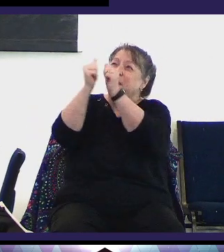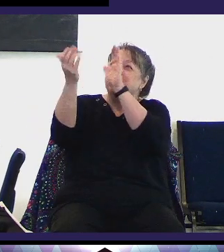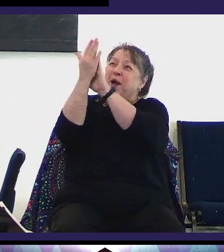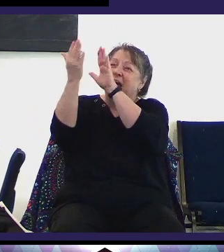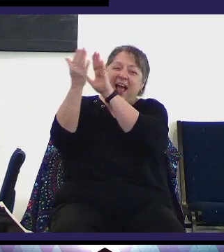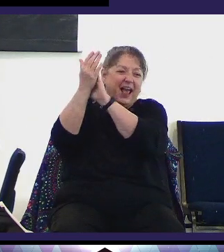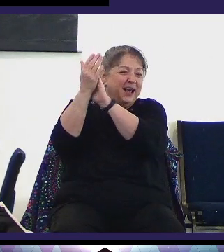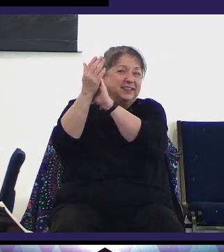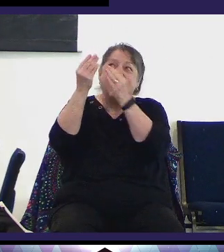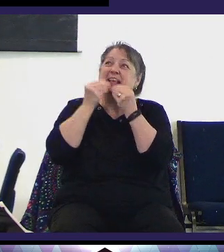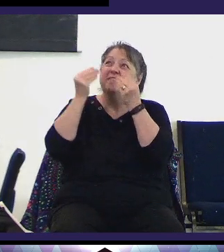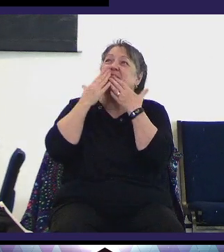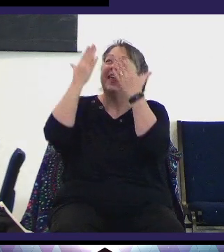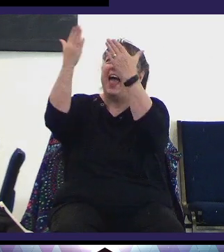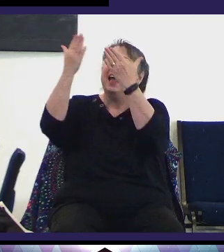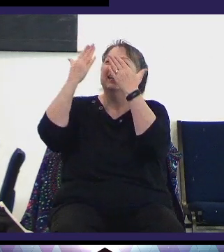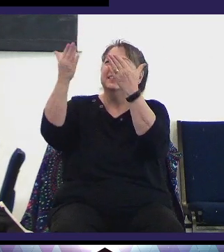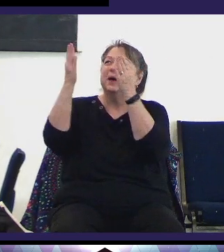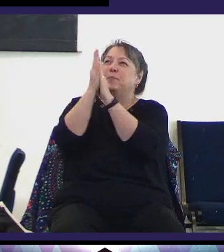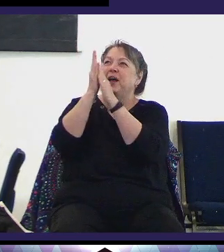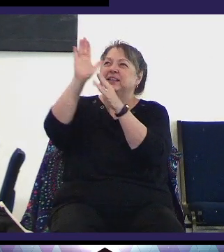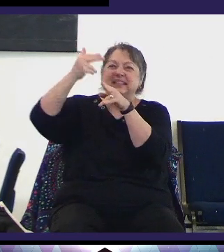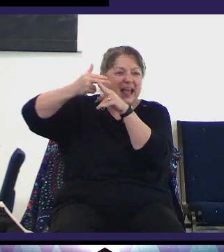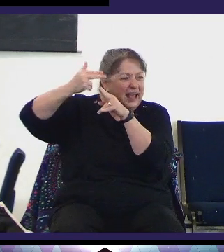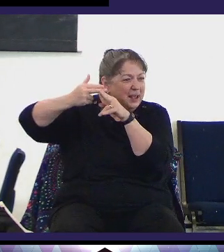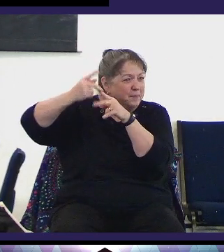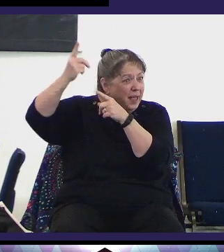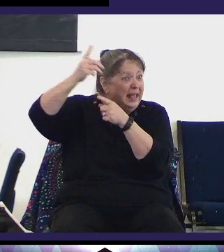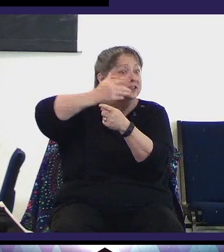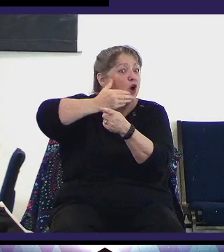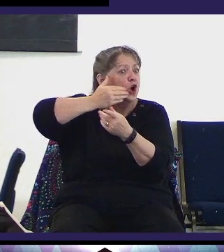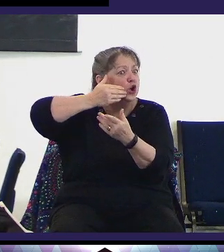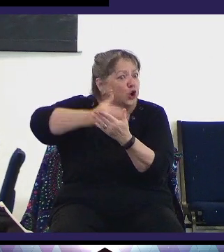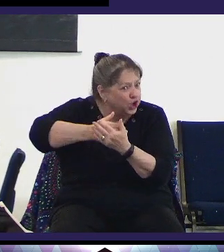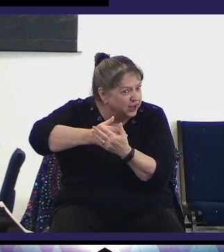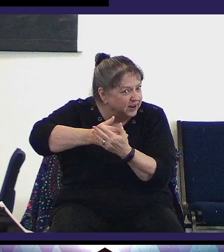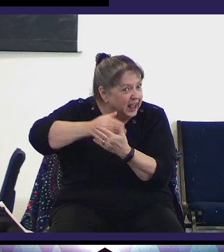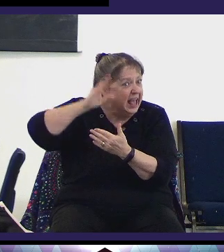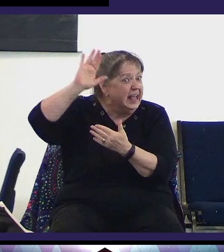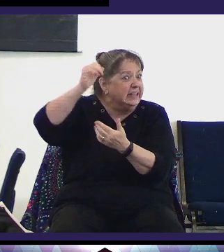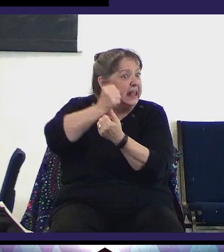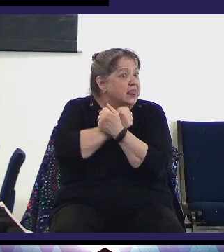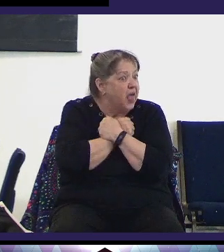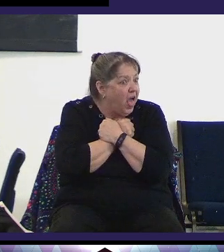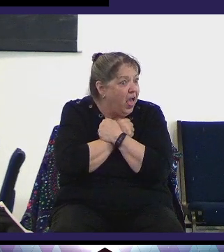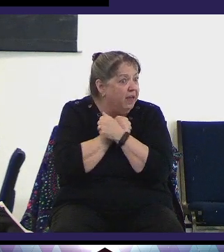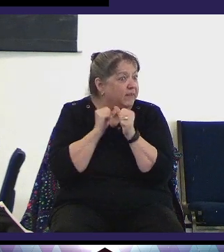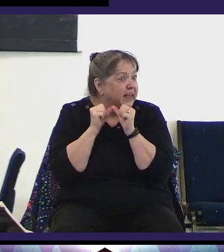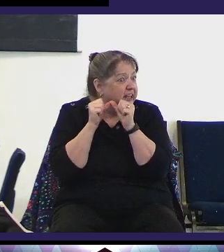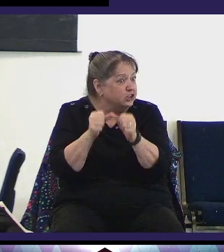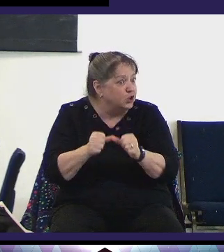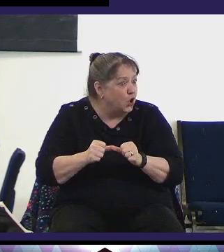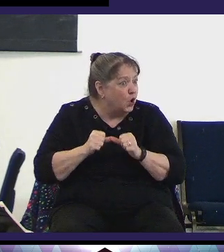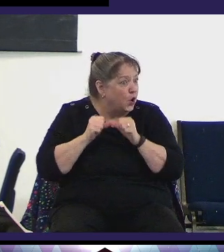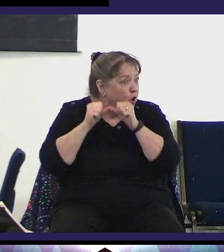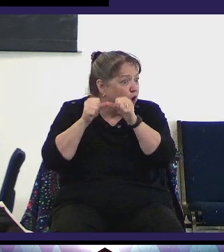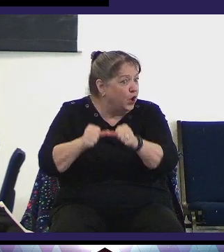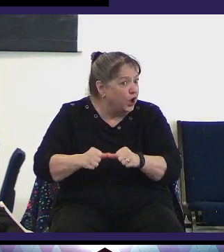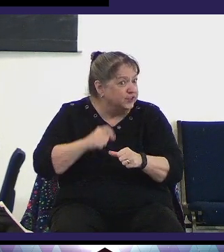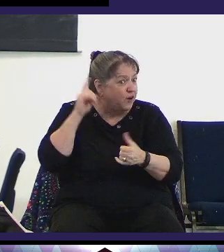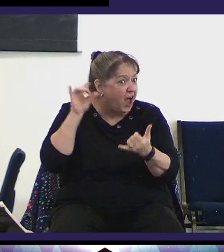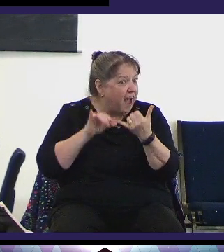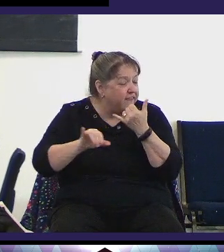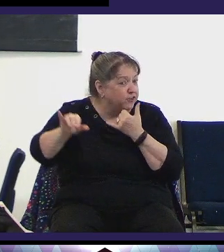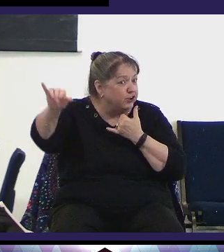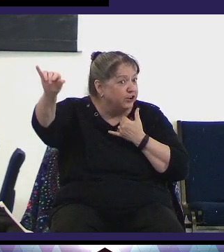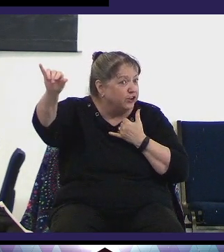and praise his name. For the Lord is good, and his love endures forever. His